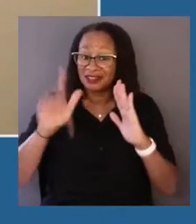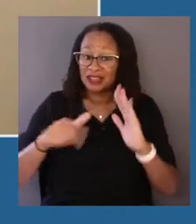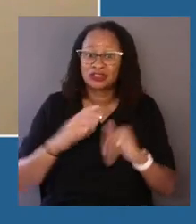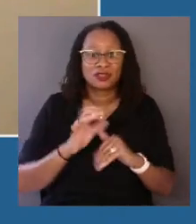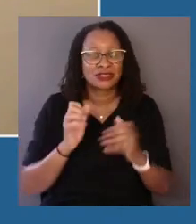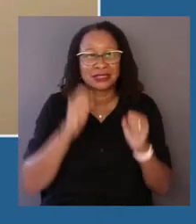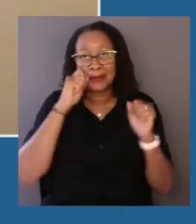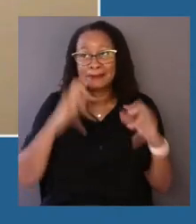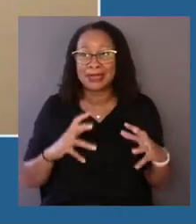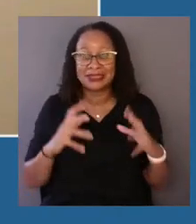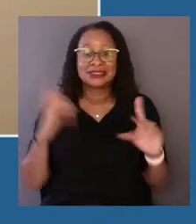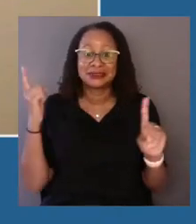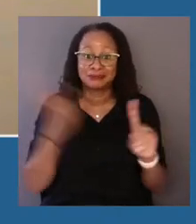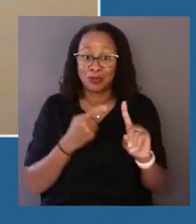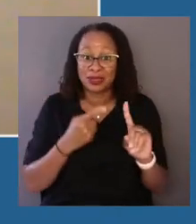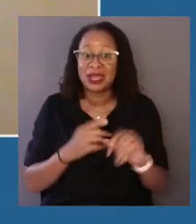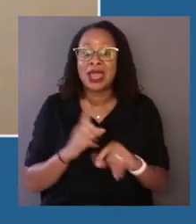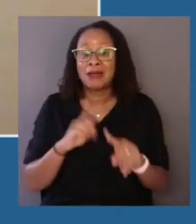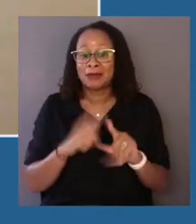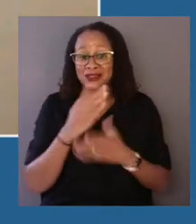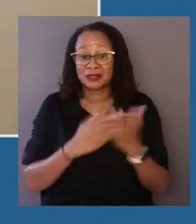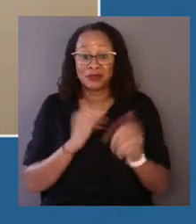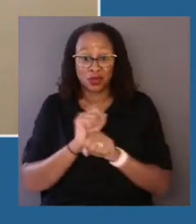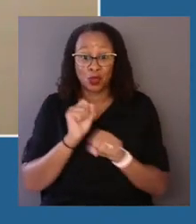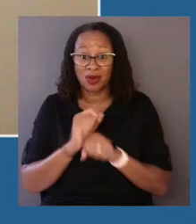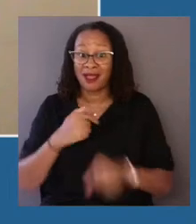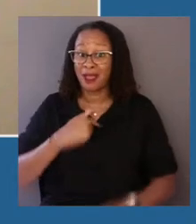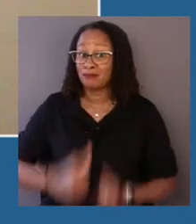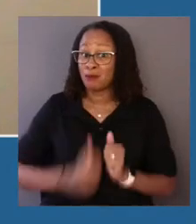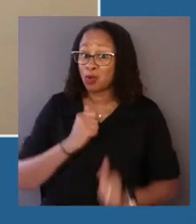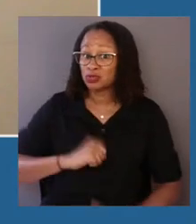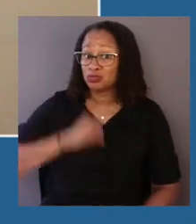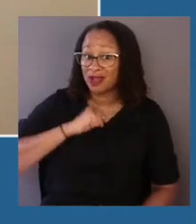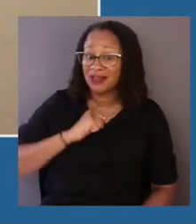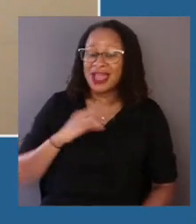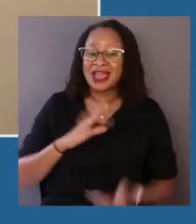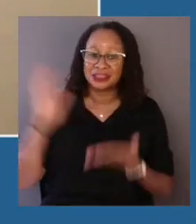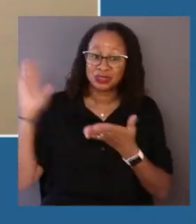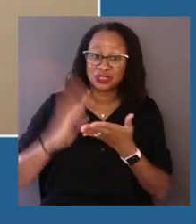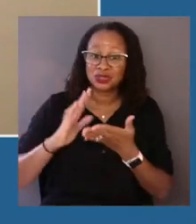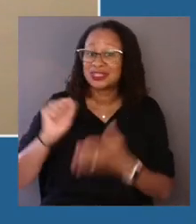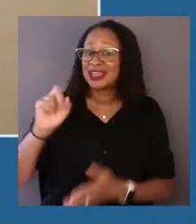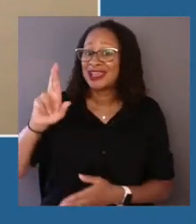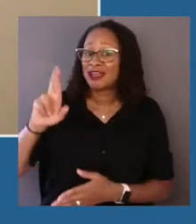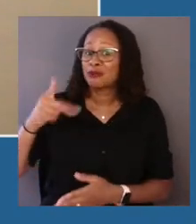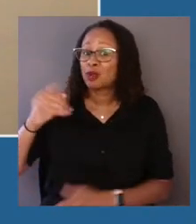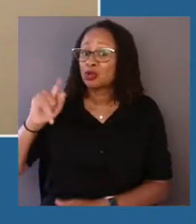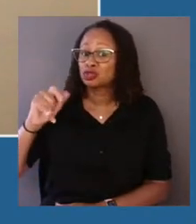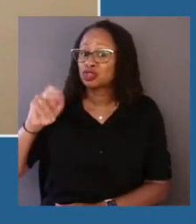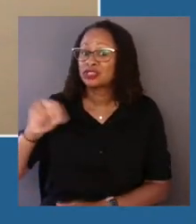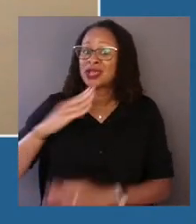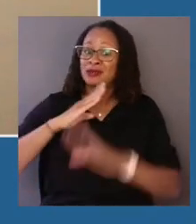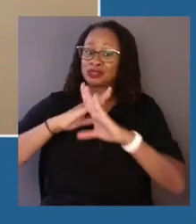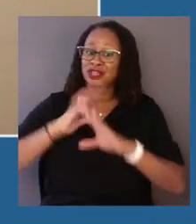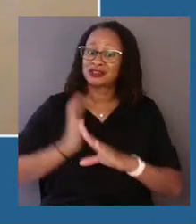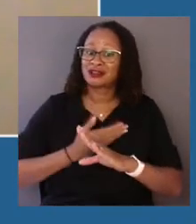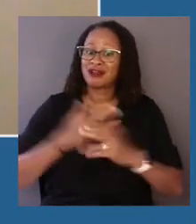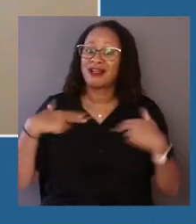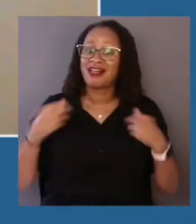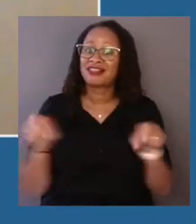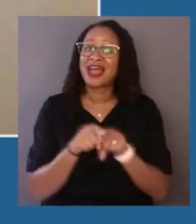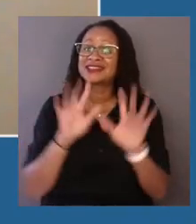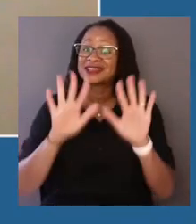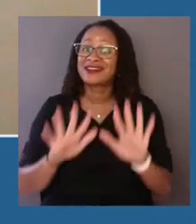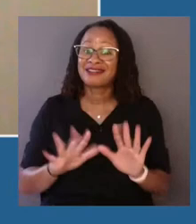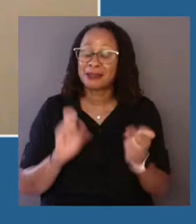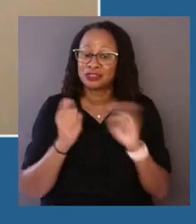And yet some of the work that I'm the proudest of has been decreasing air pollution and protecting our health as the climate changes. So I'll focus on